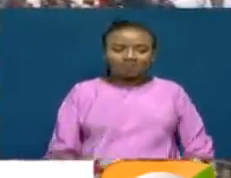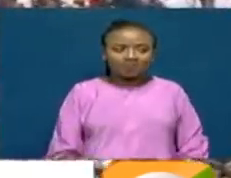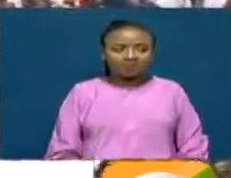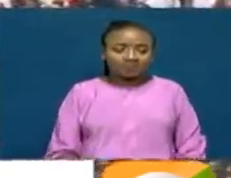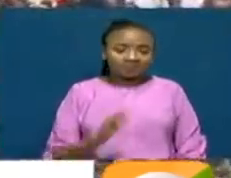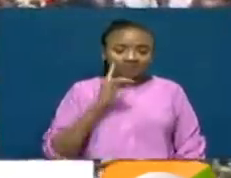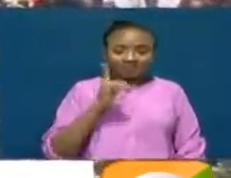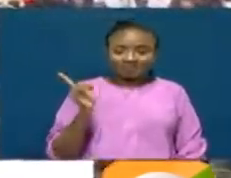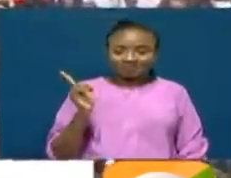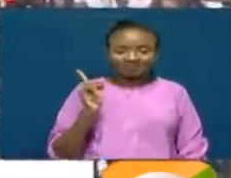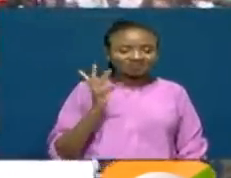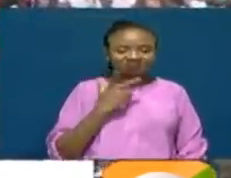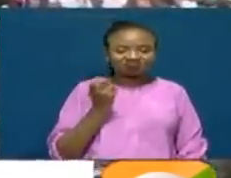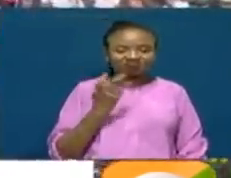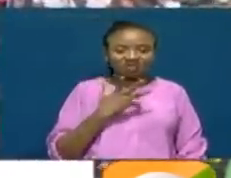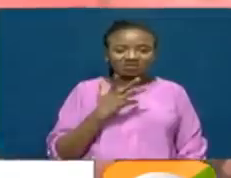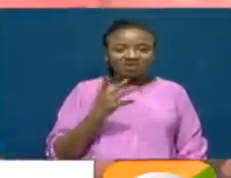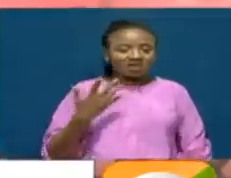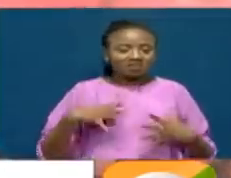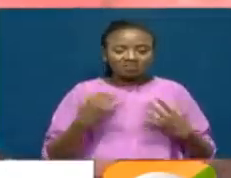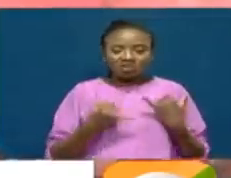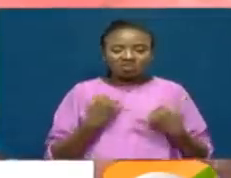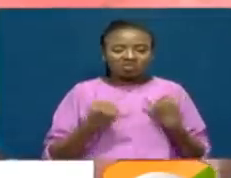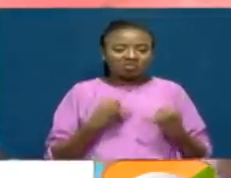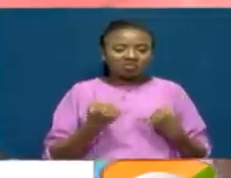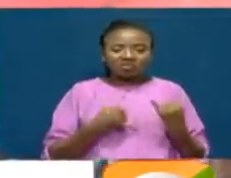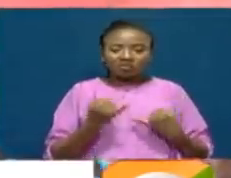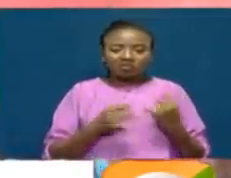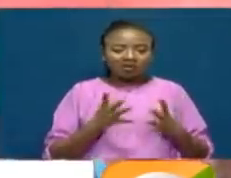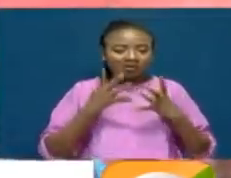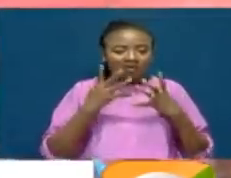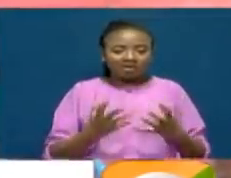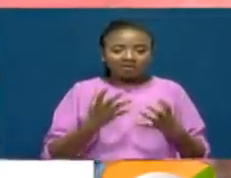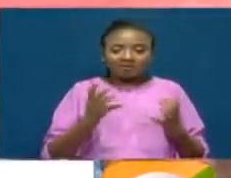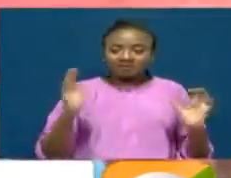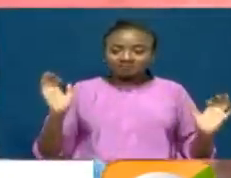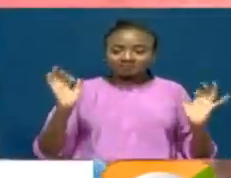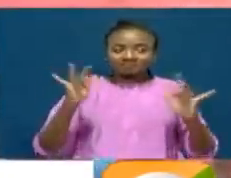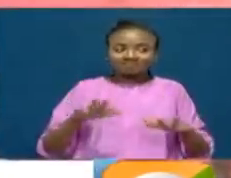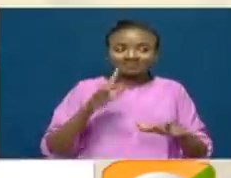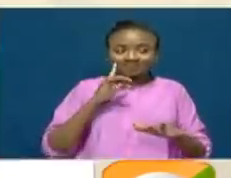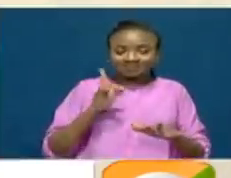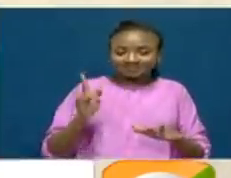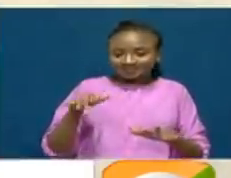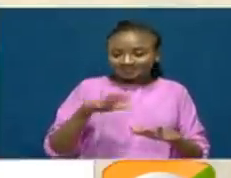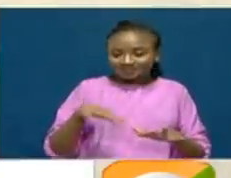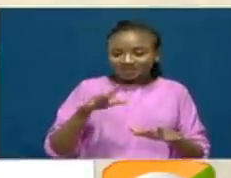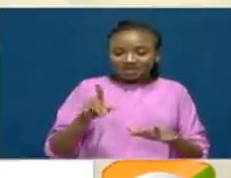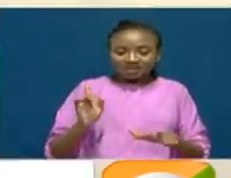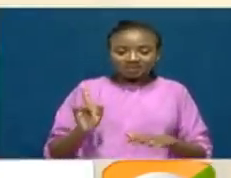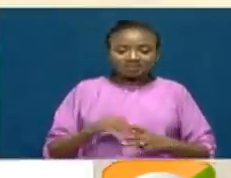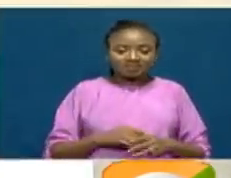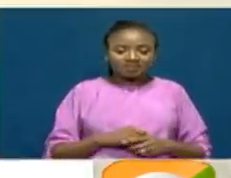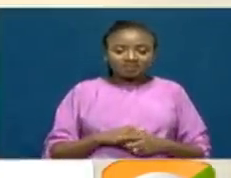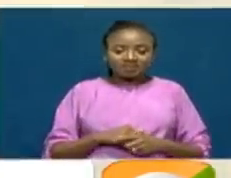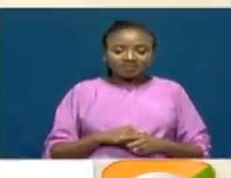It was a nice weekend for Nairobi residents who thronged the newly constructed Uhuru Gardens along Langata Road.